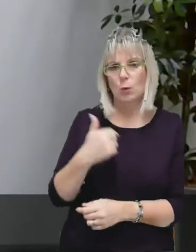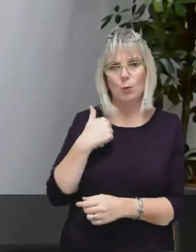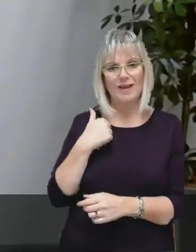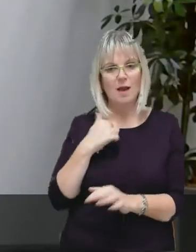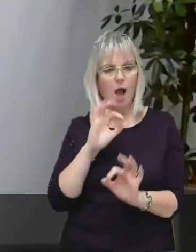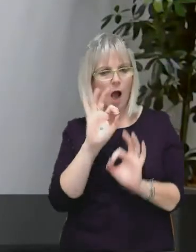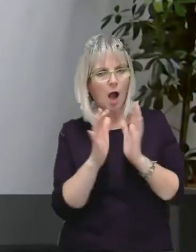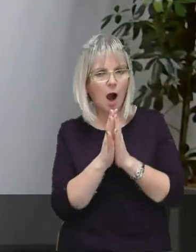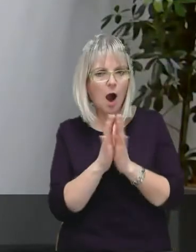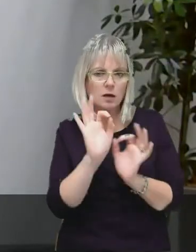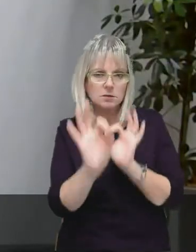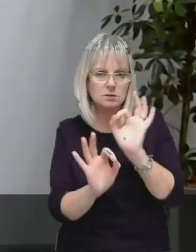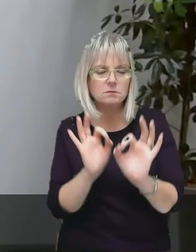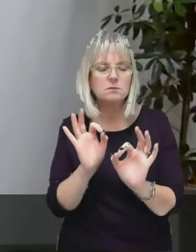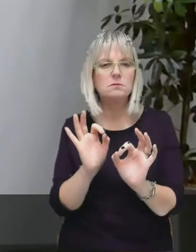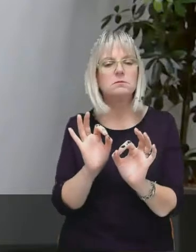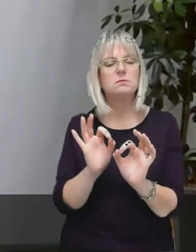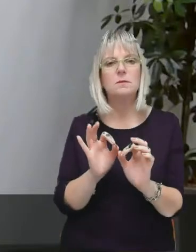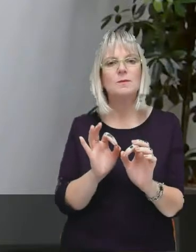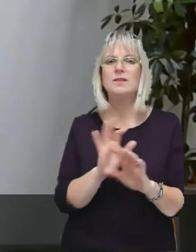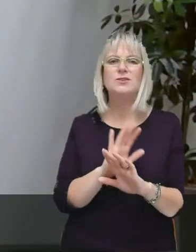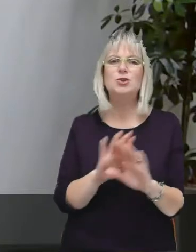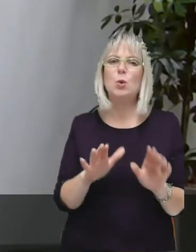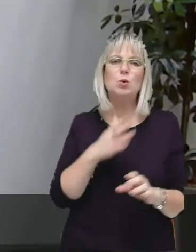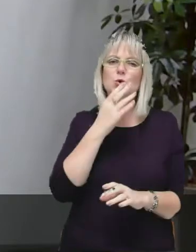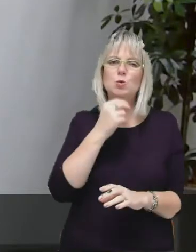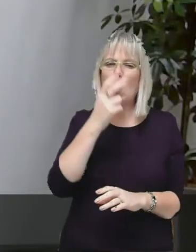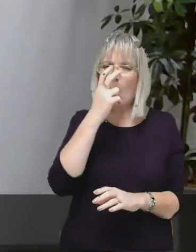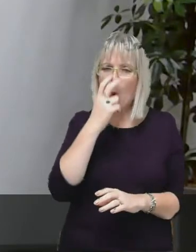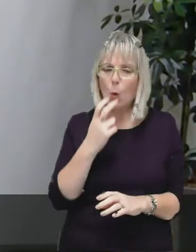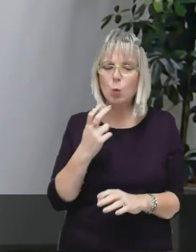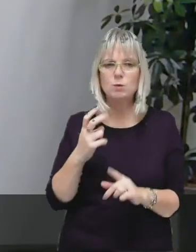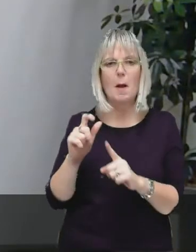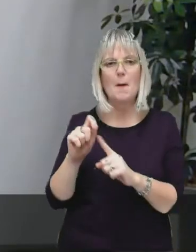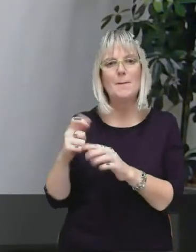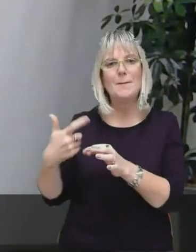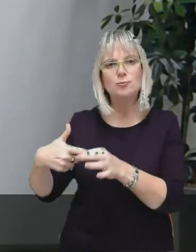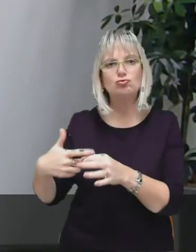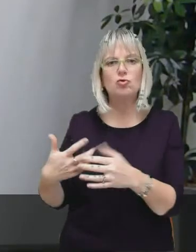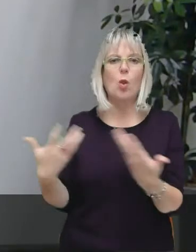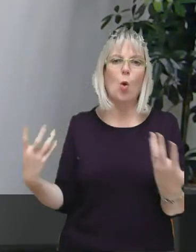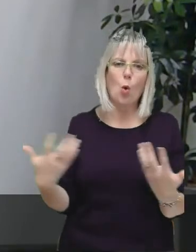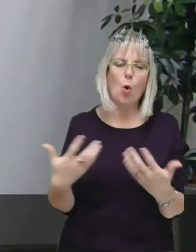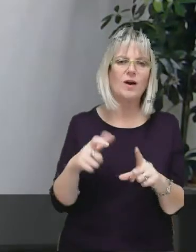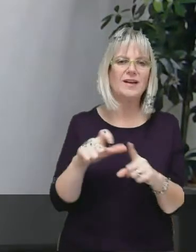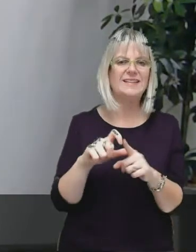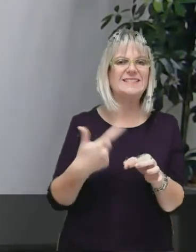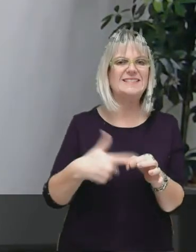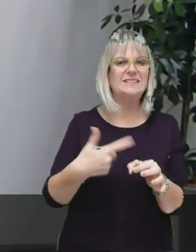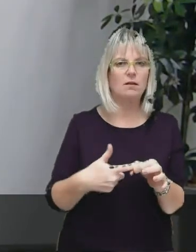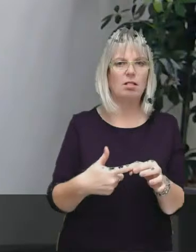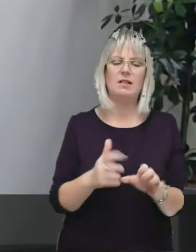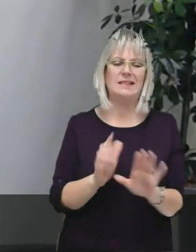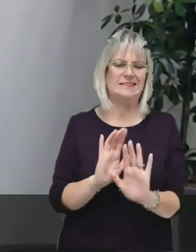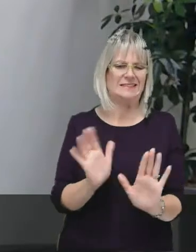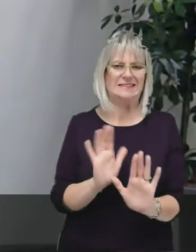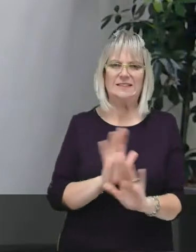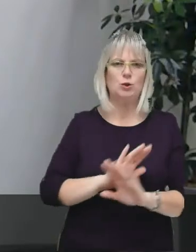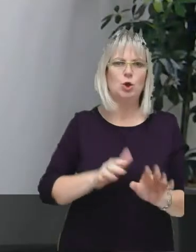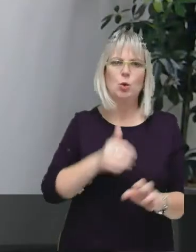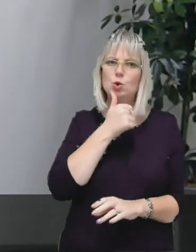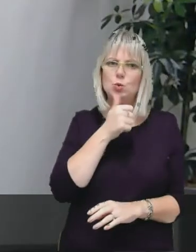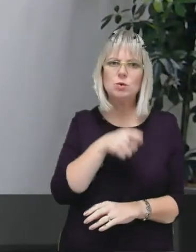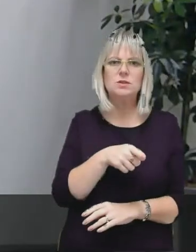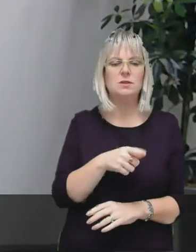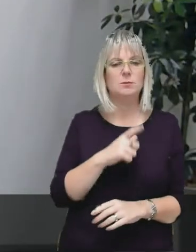either old petrol vehicles or the older diesel vehicles is they emit nitrogen dioxide, nitrogen oxide, particulate matter and